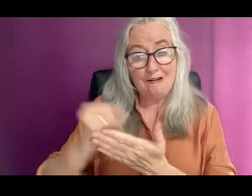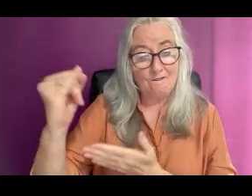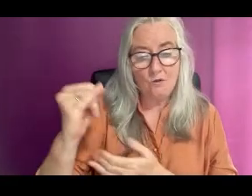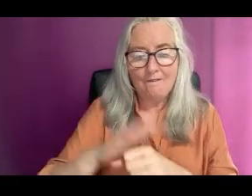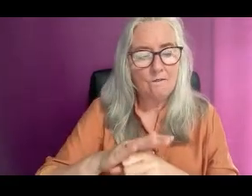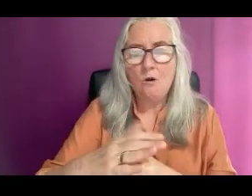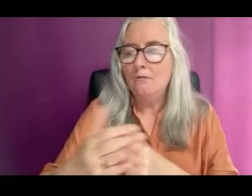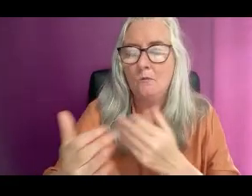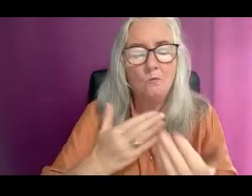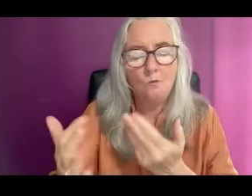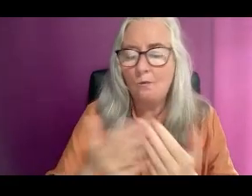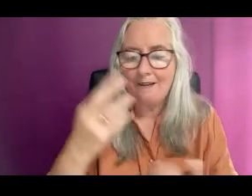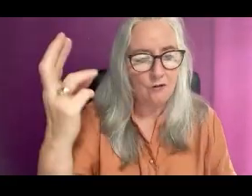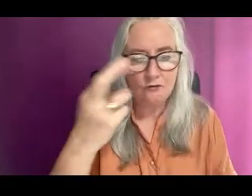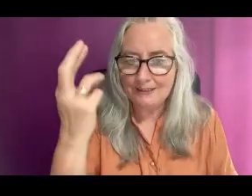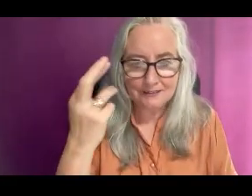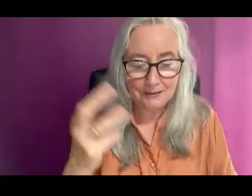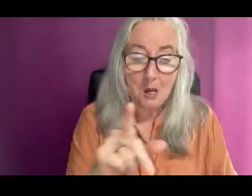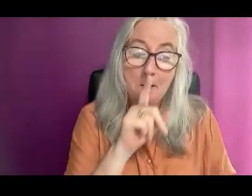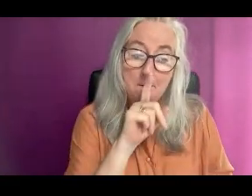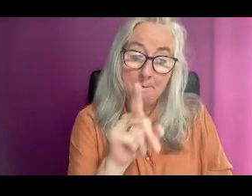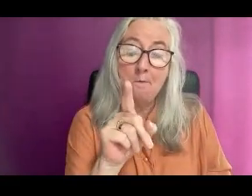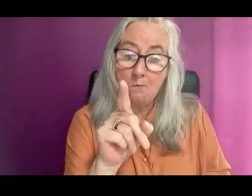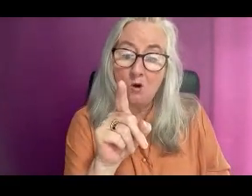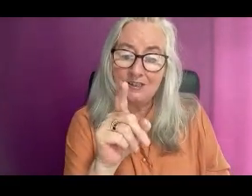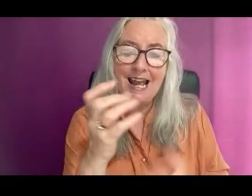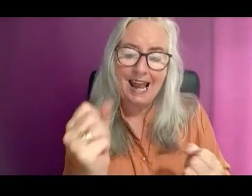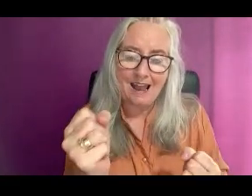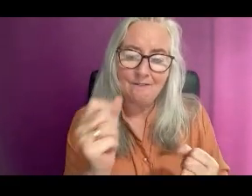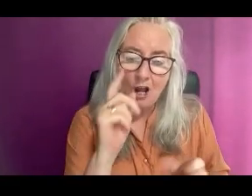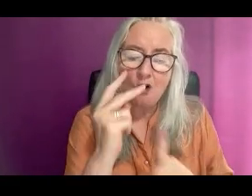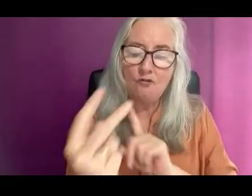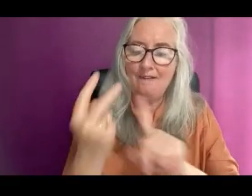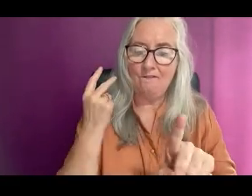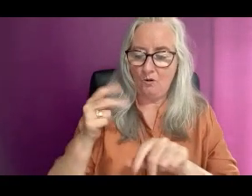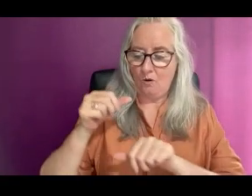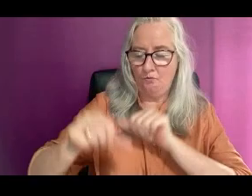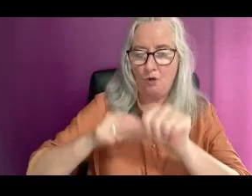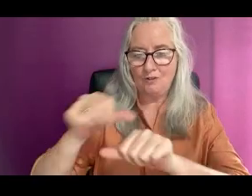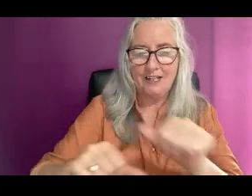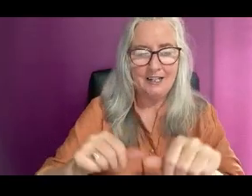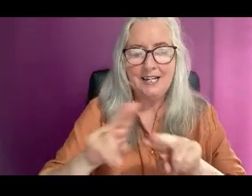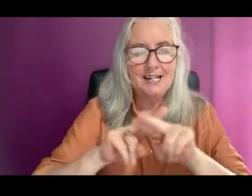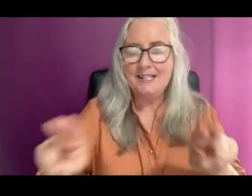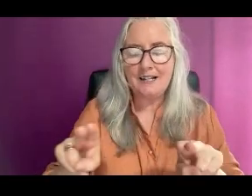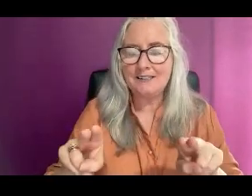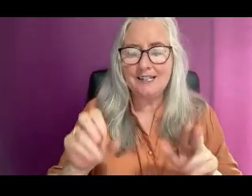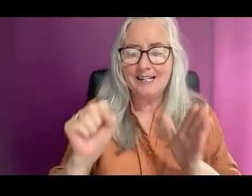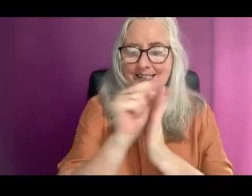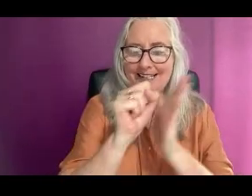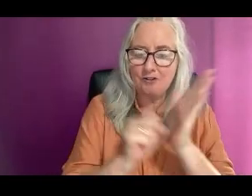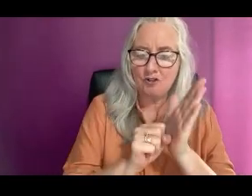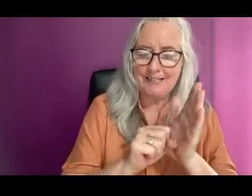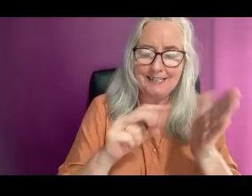reason. But I should say that there is a review process as well. So it's not a statutory scheme, so it's not a